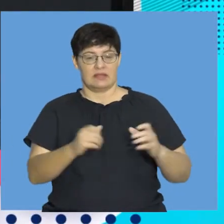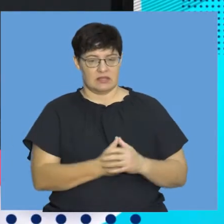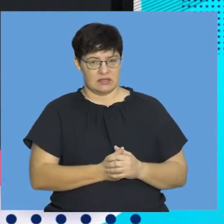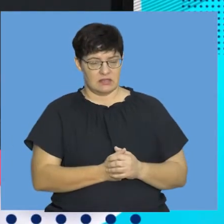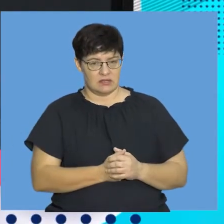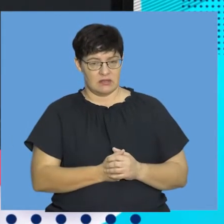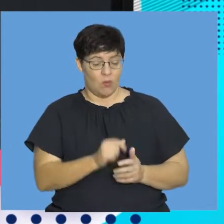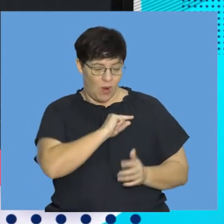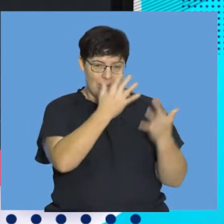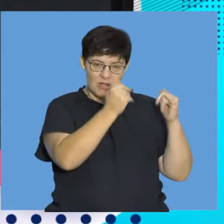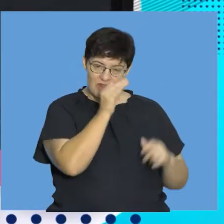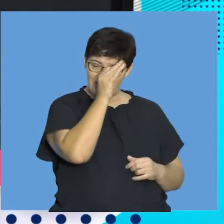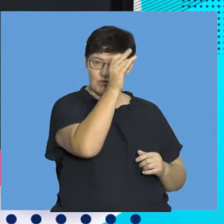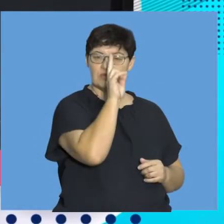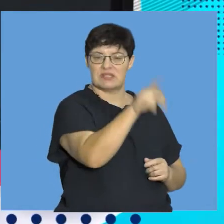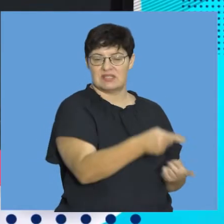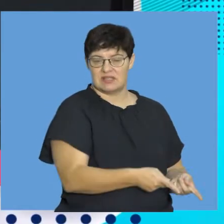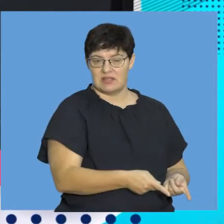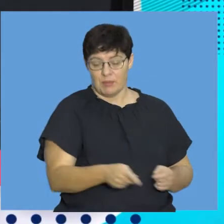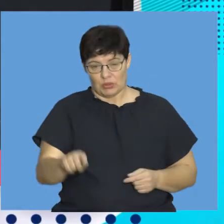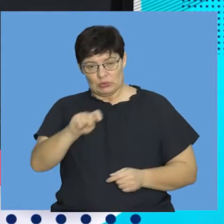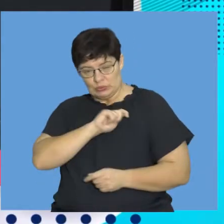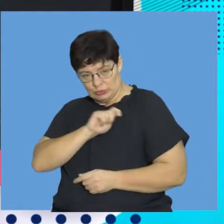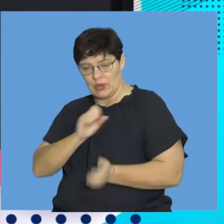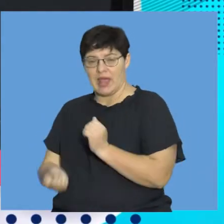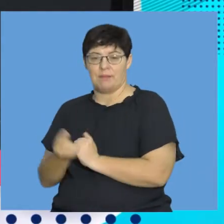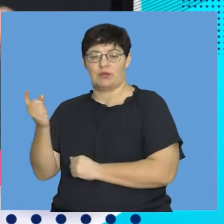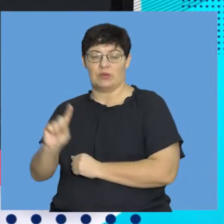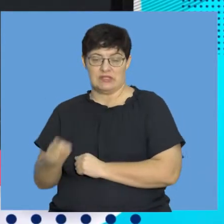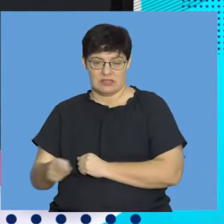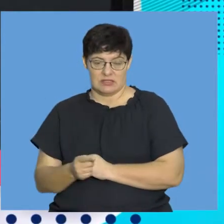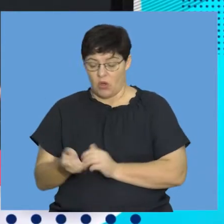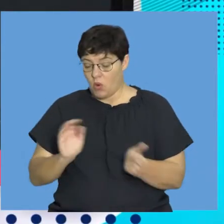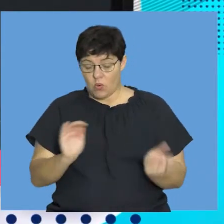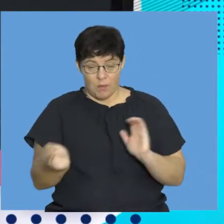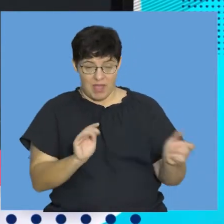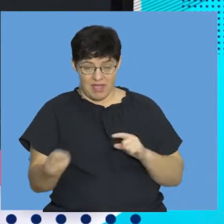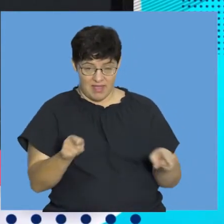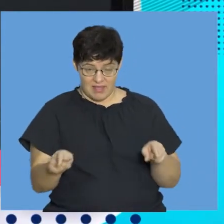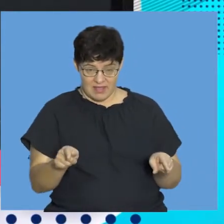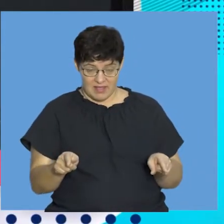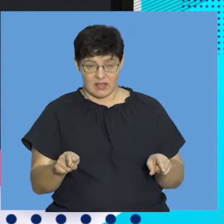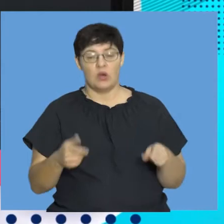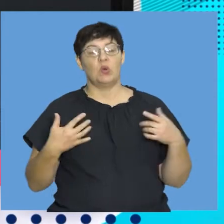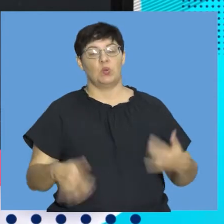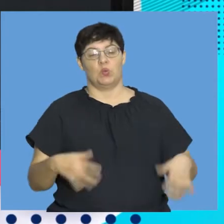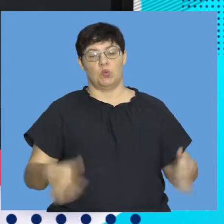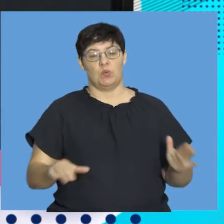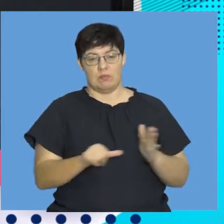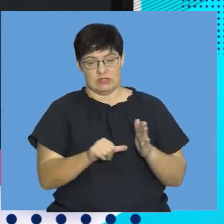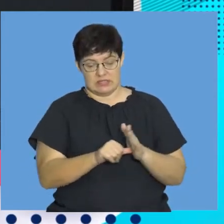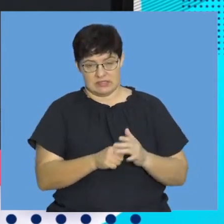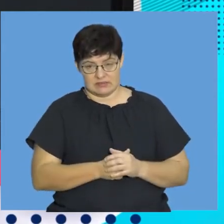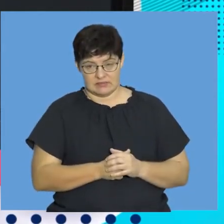is forecast, whereas actual is what has transpired. So the comparison between the two is of extreme